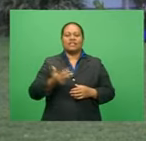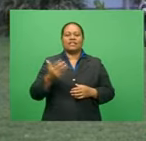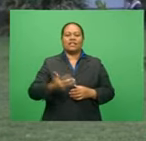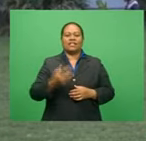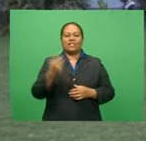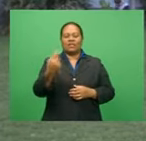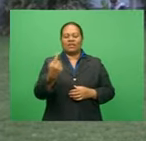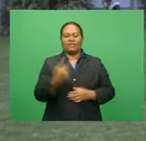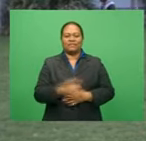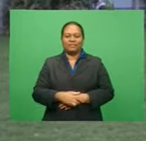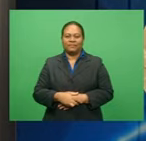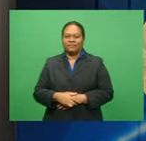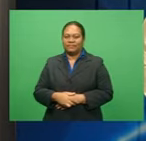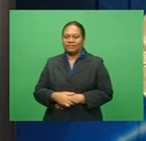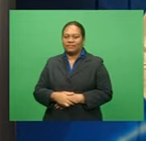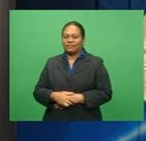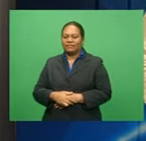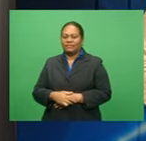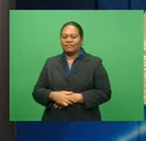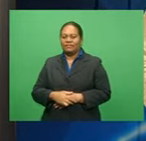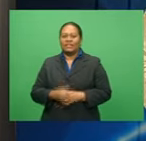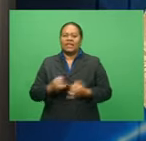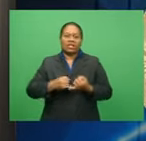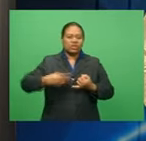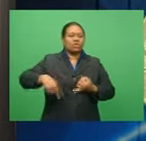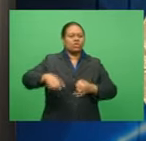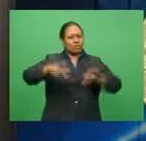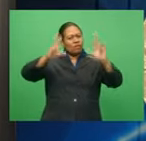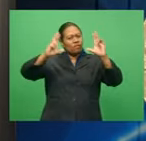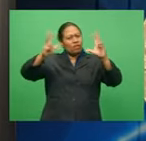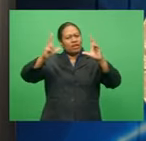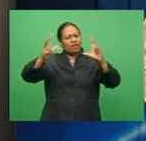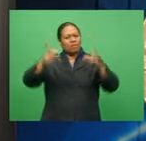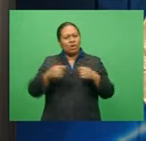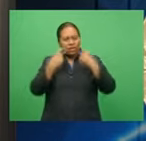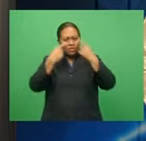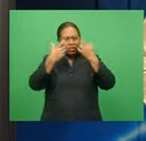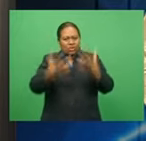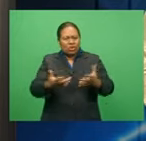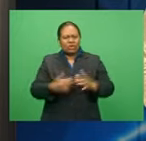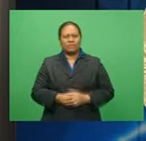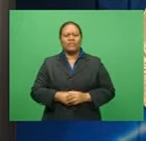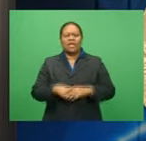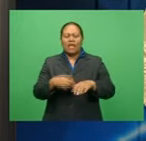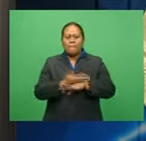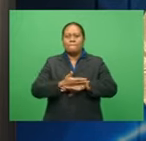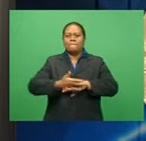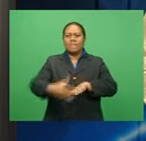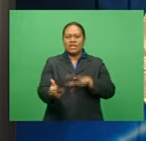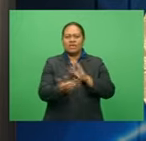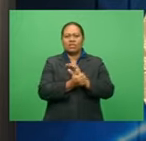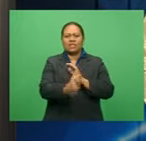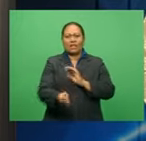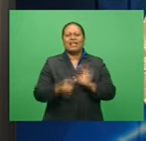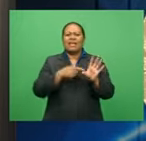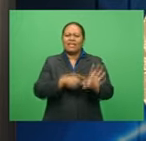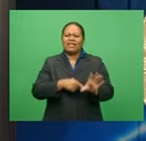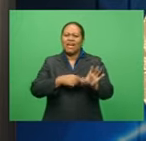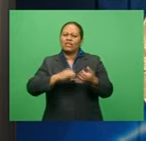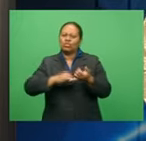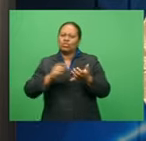Naikaso, FBC Sports. The Suva Volleyball League is uncovering much fresh talent. Youngsters Sunia Langilangi